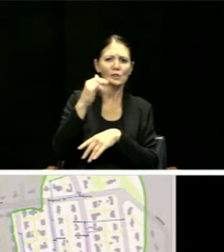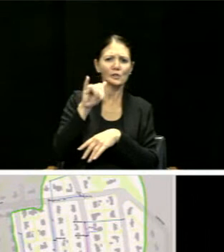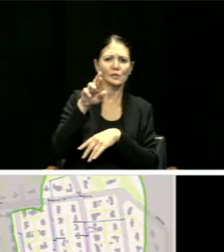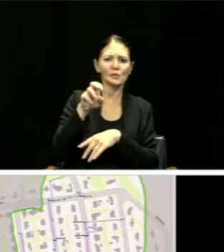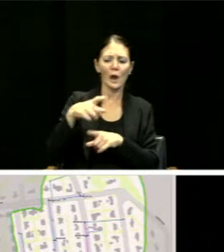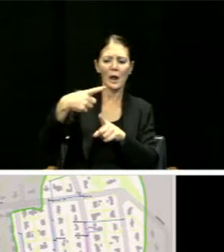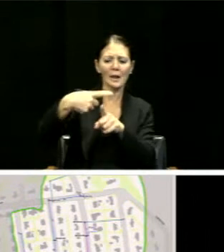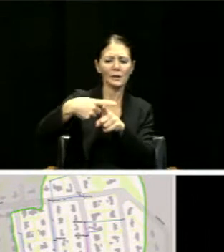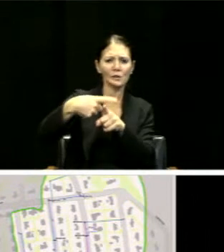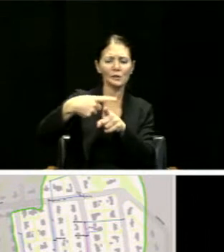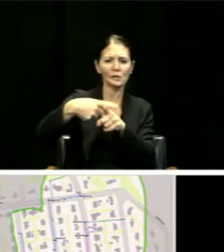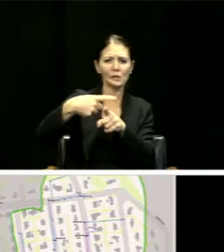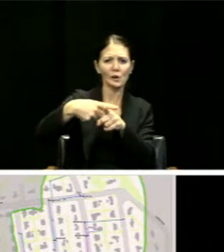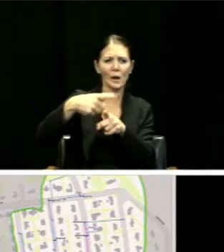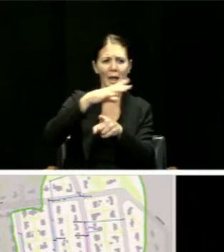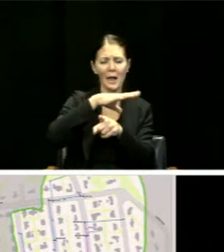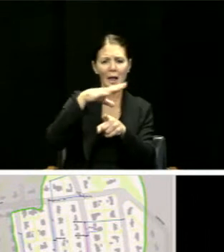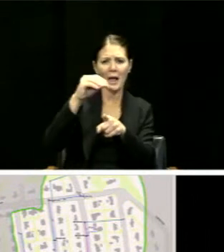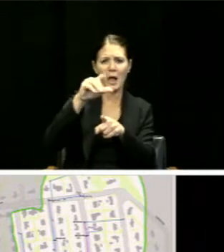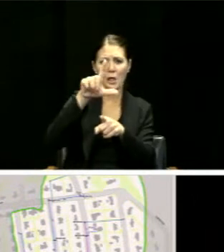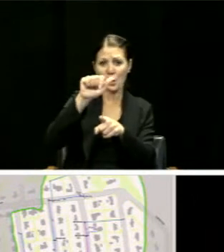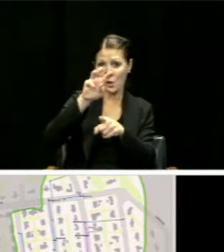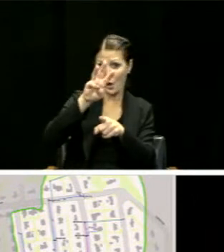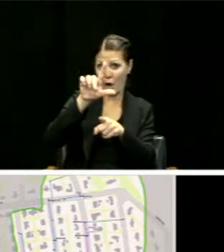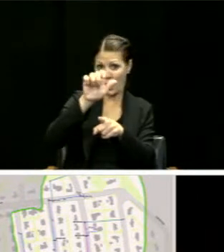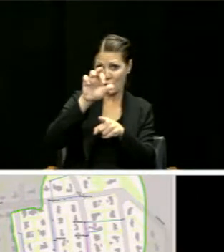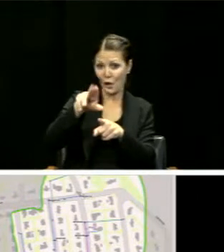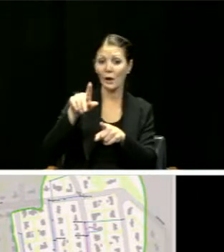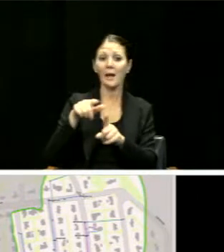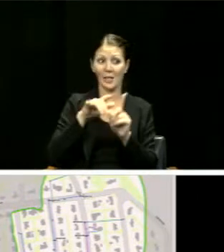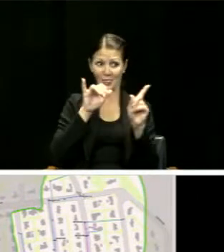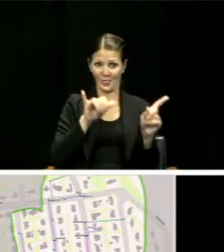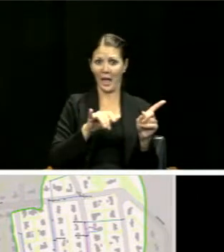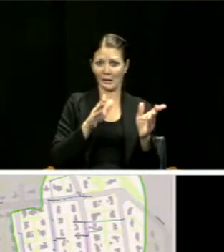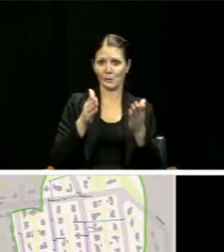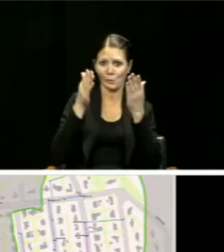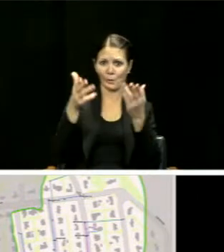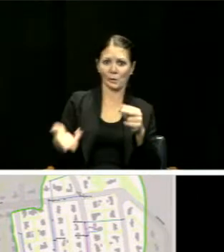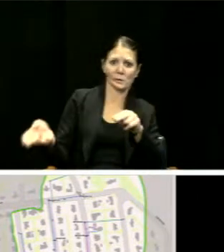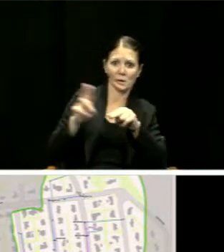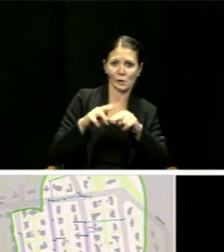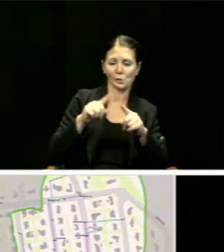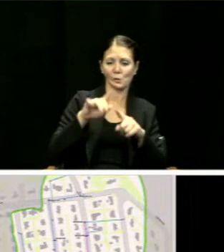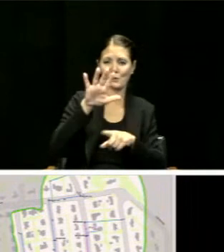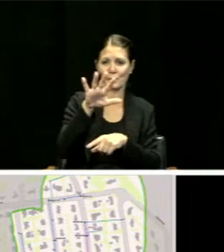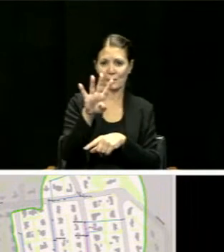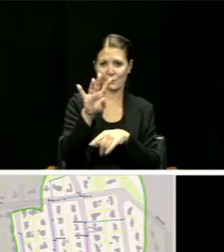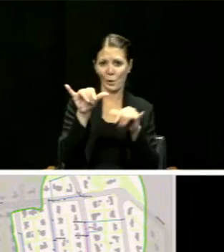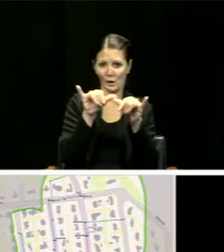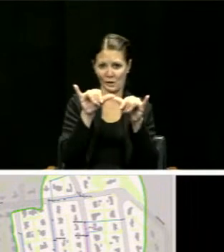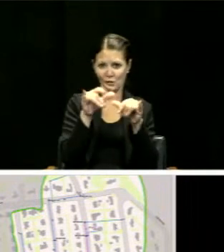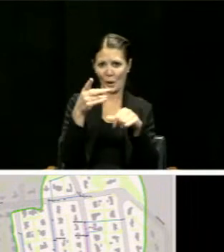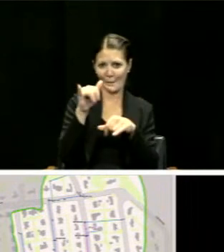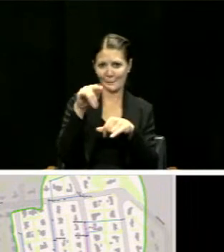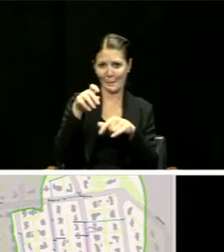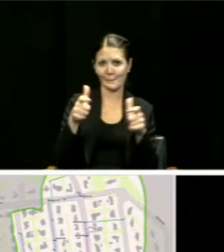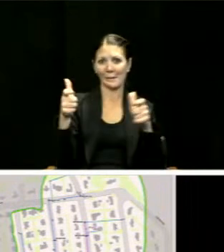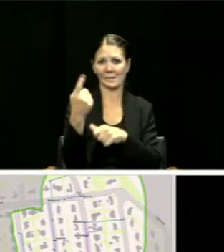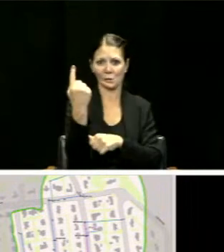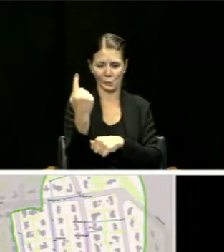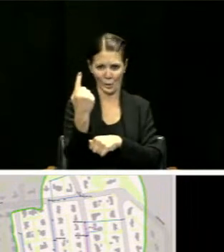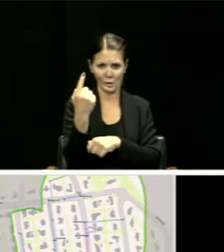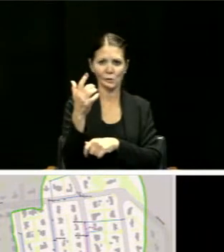of Wiltshire and Lawler, that is actually proposed to be a 54-inch pipe. And so this gives